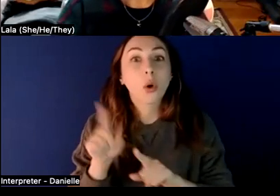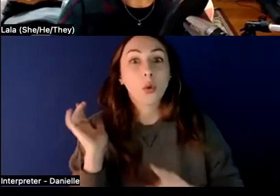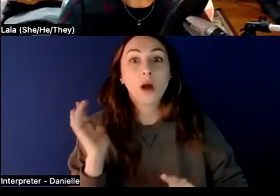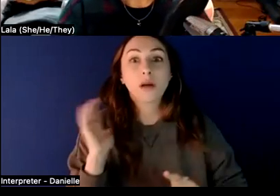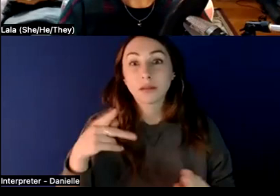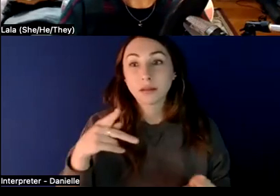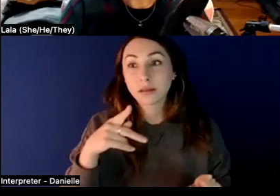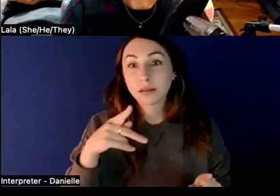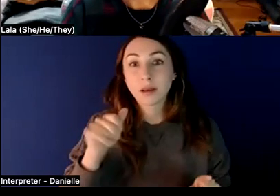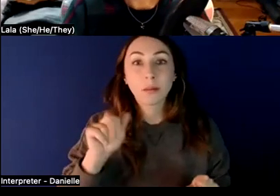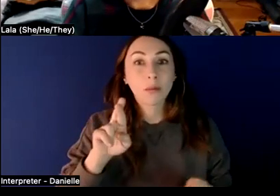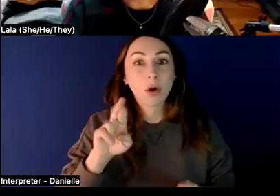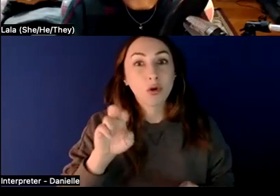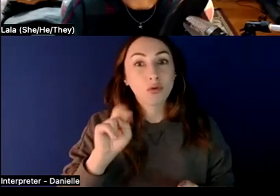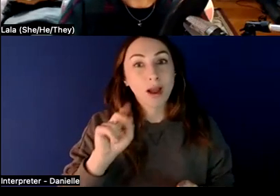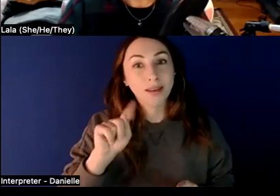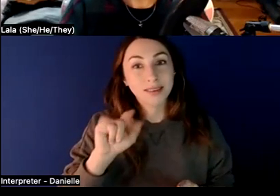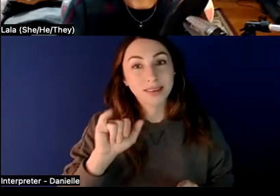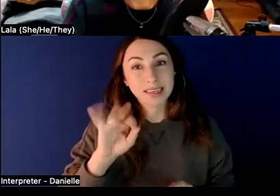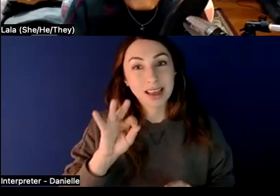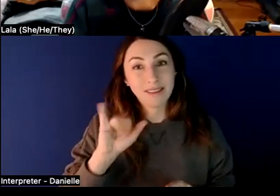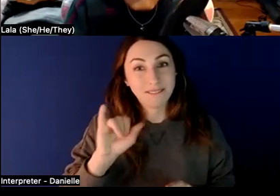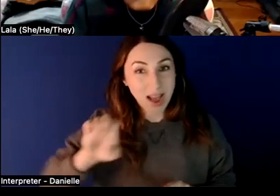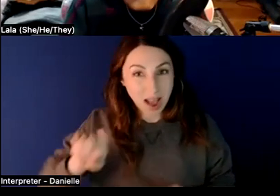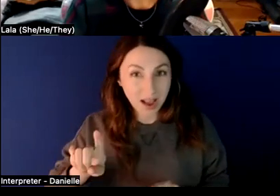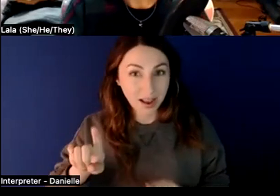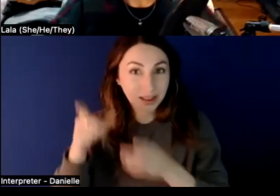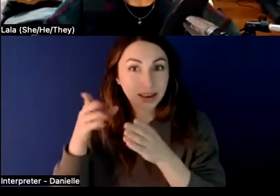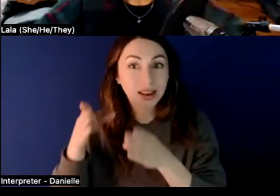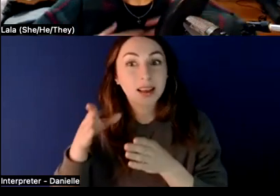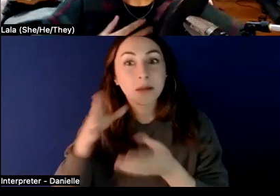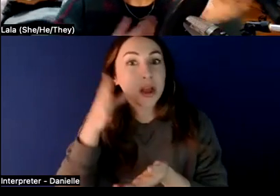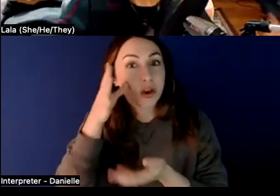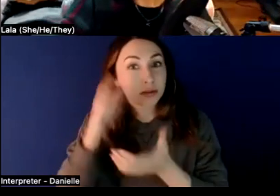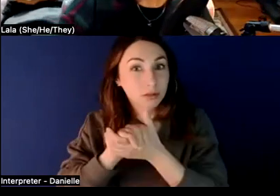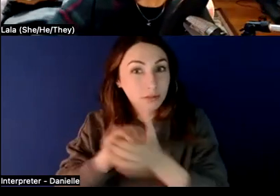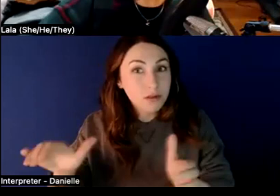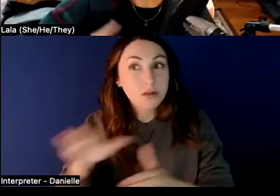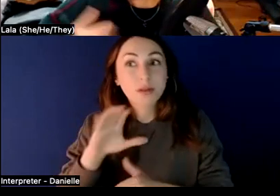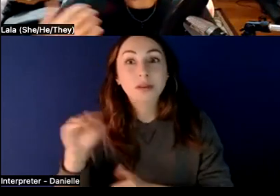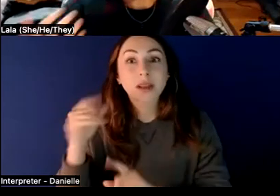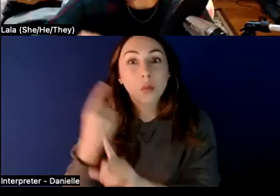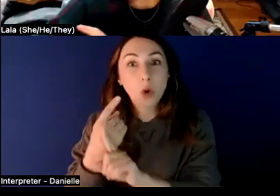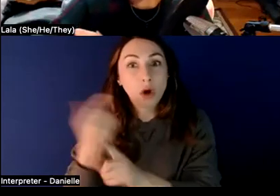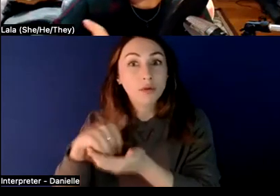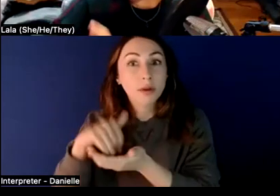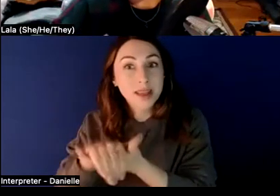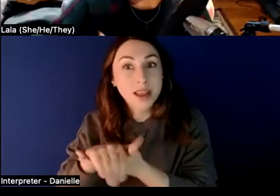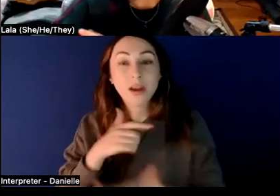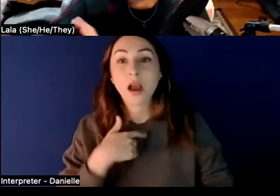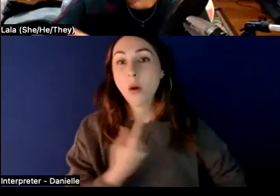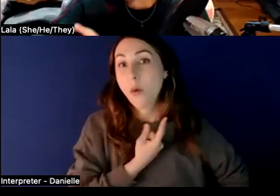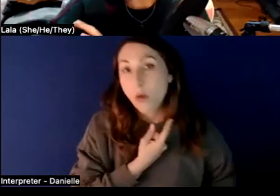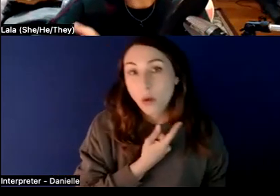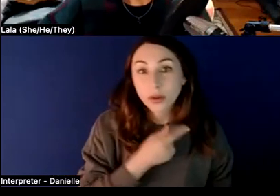age, being a child of divorced parents and of a parent that remarried. And I was an only child, but as my other